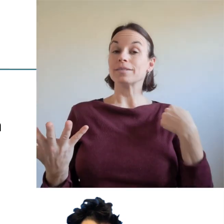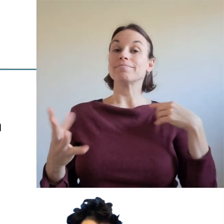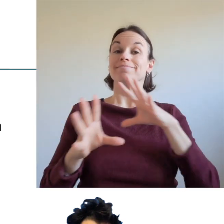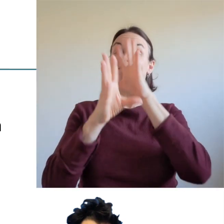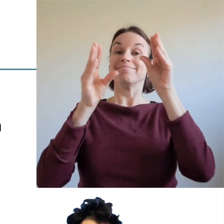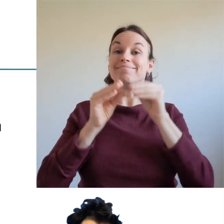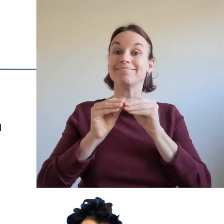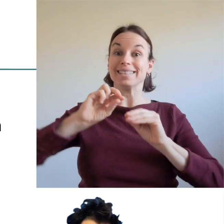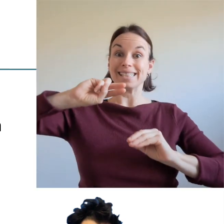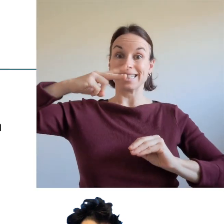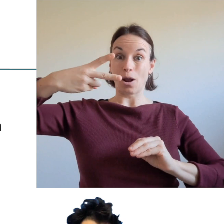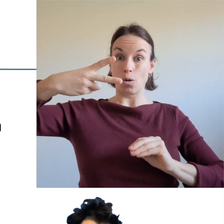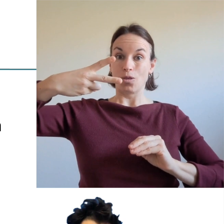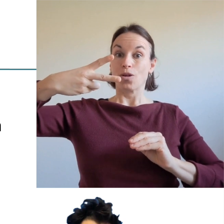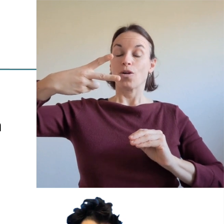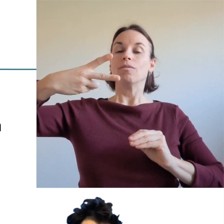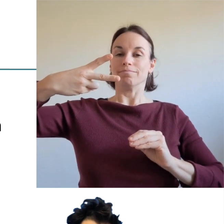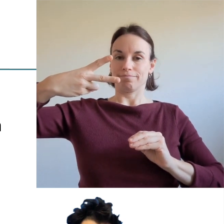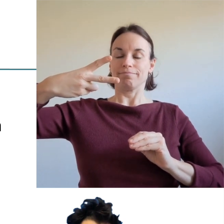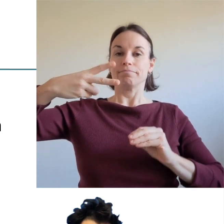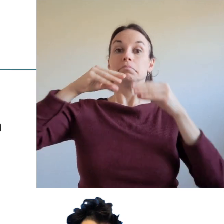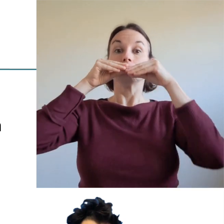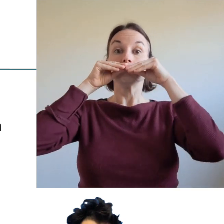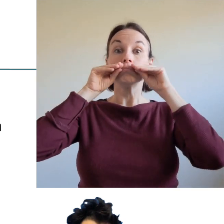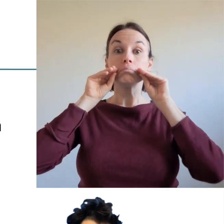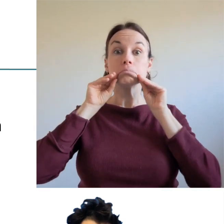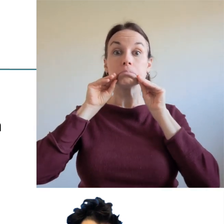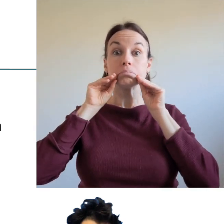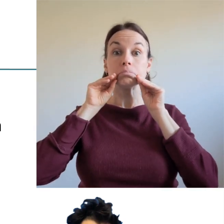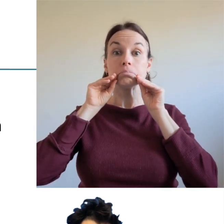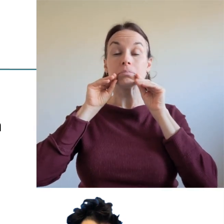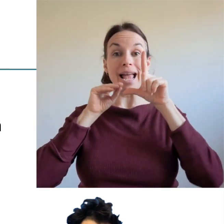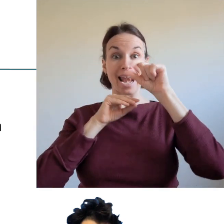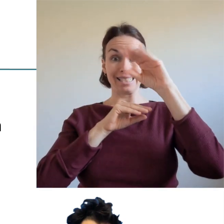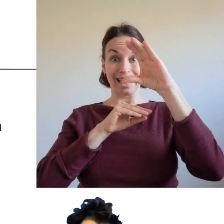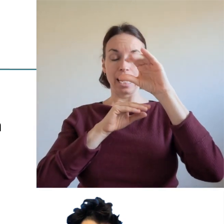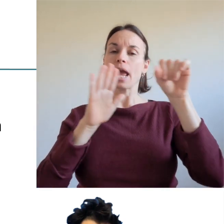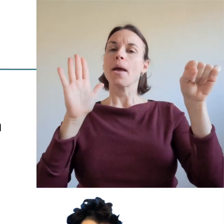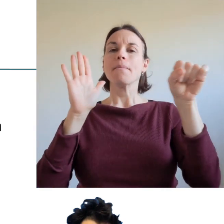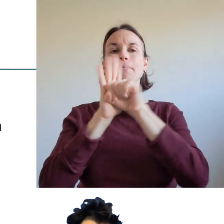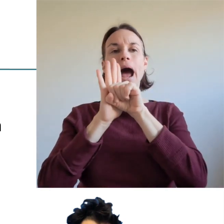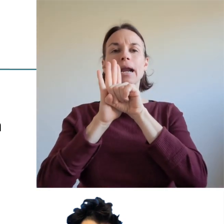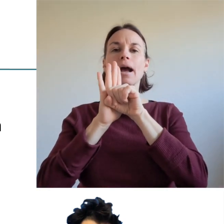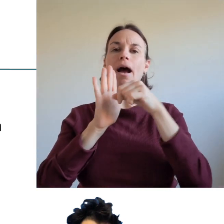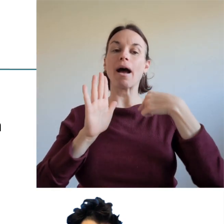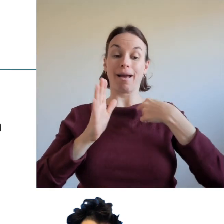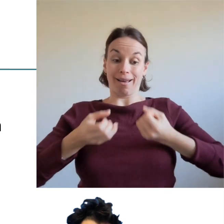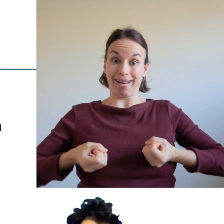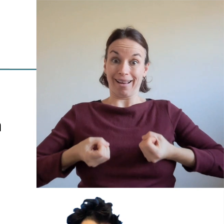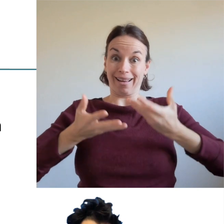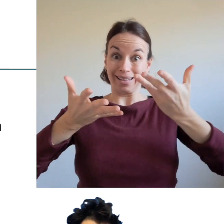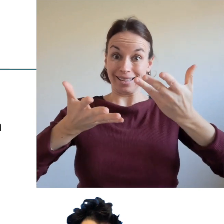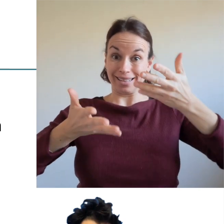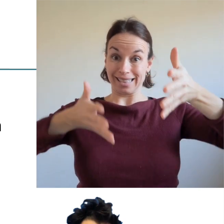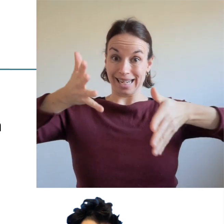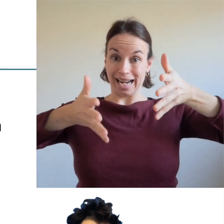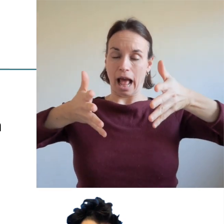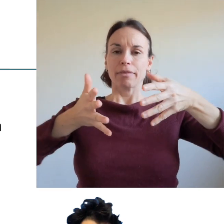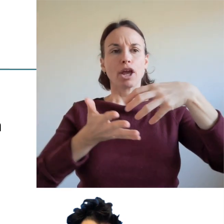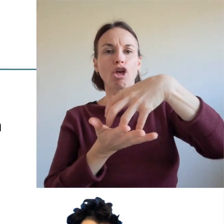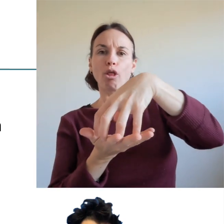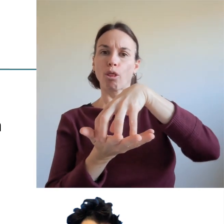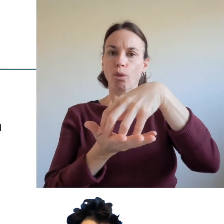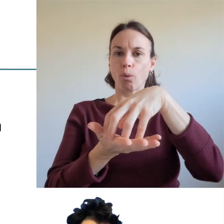Now, with this background, we want to go back to our second claim. That is, that corners down marks uncertainty on the part of